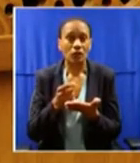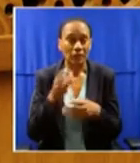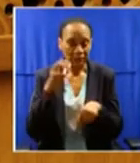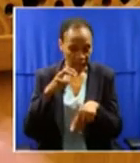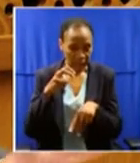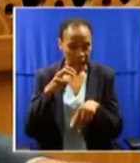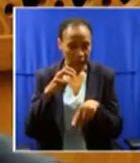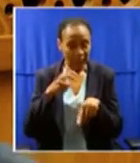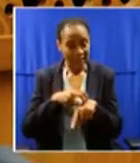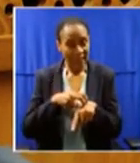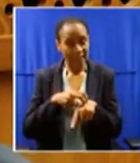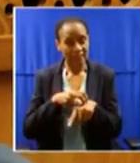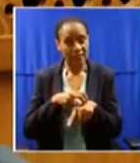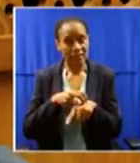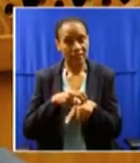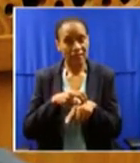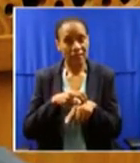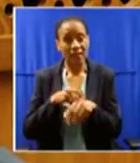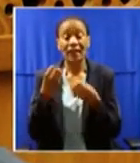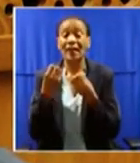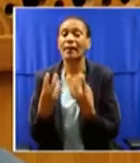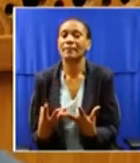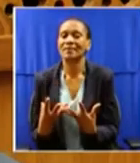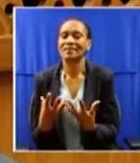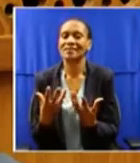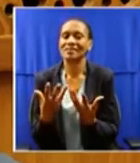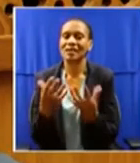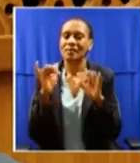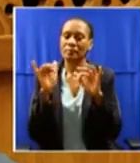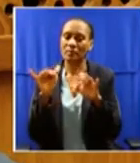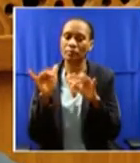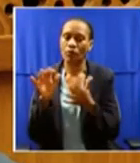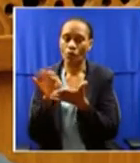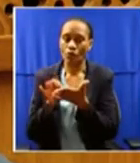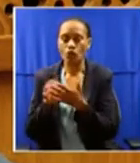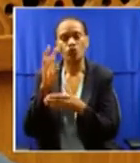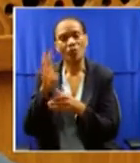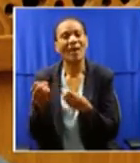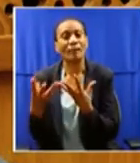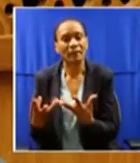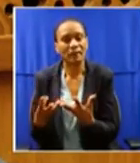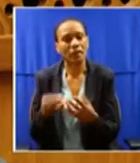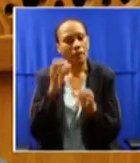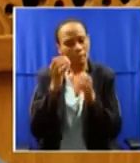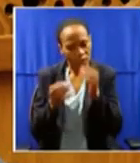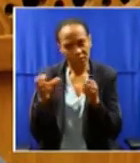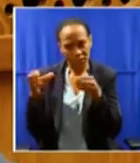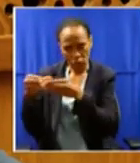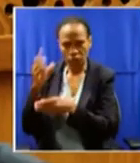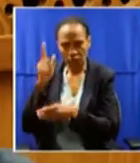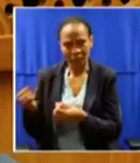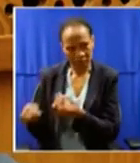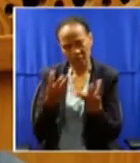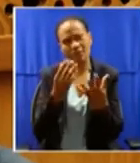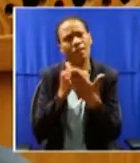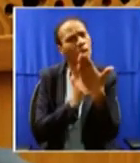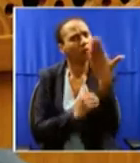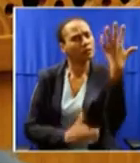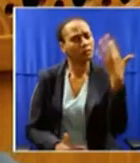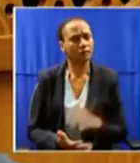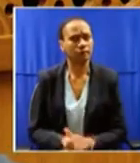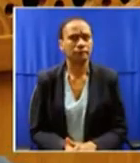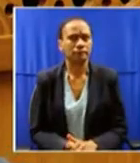roll or parts thereof. So it is an issue of concern inasmuch as the provisions here